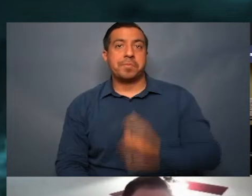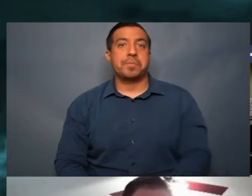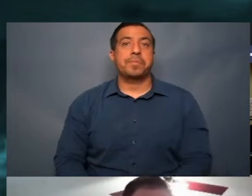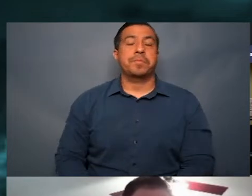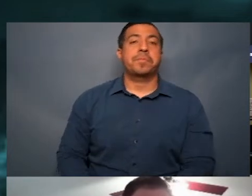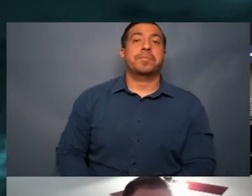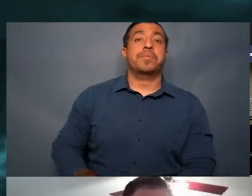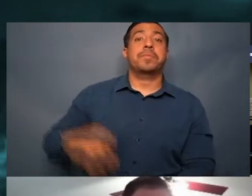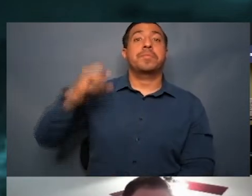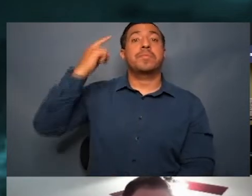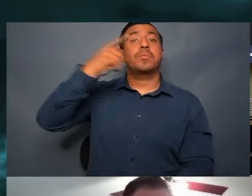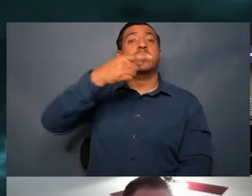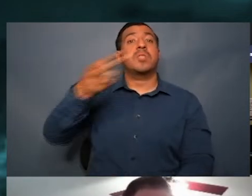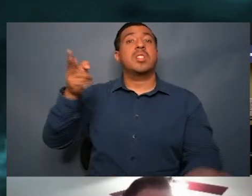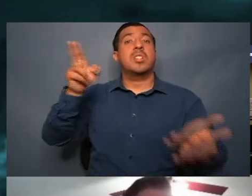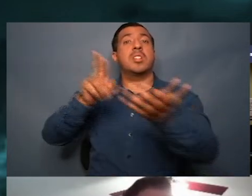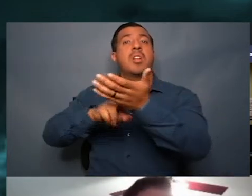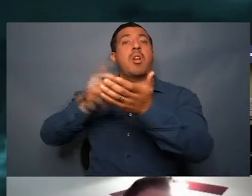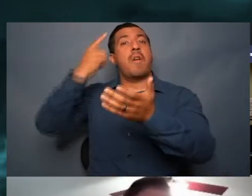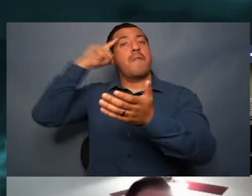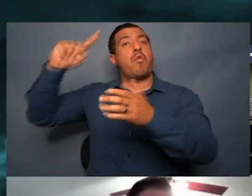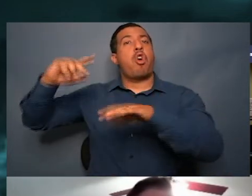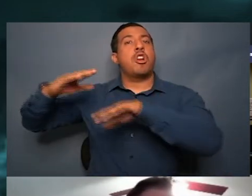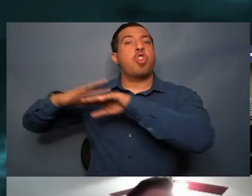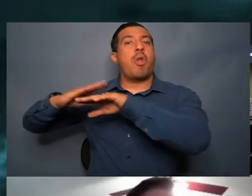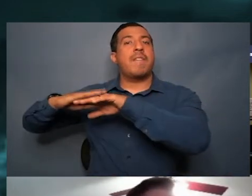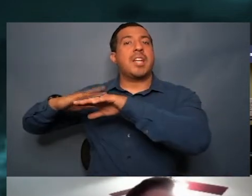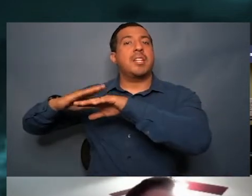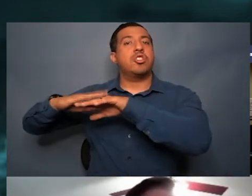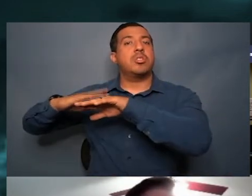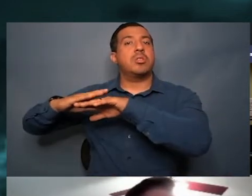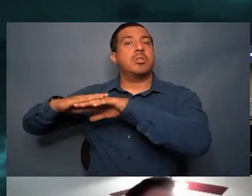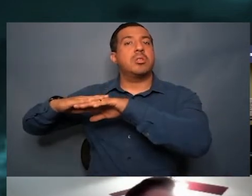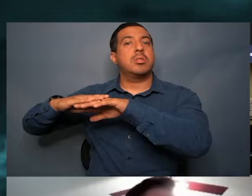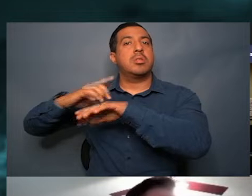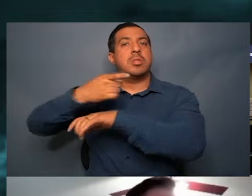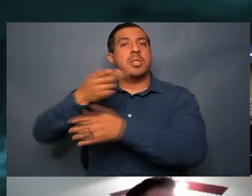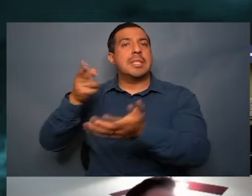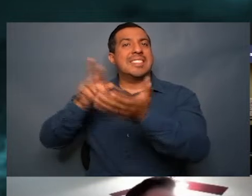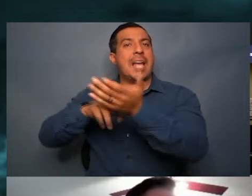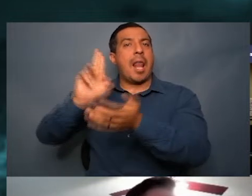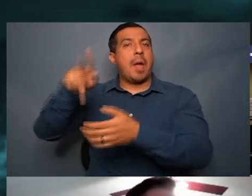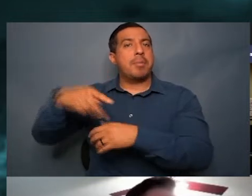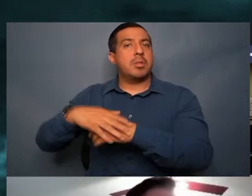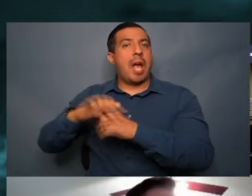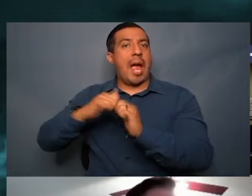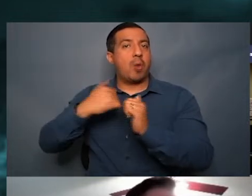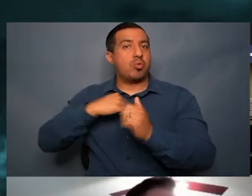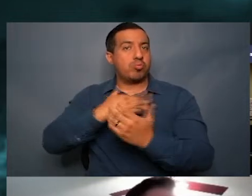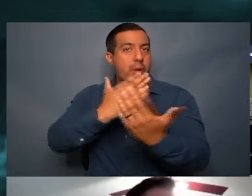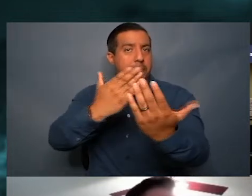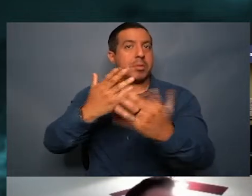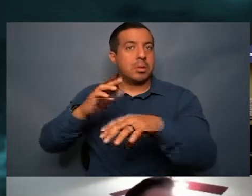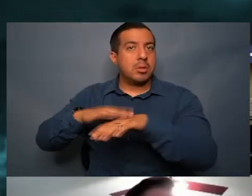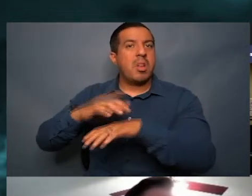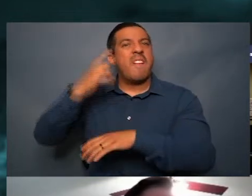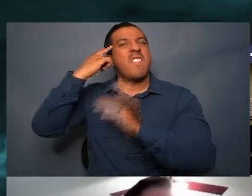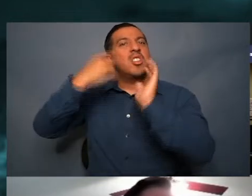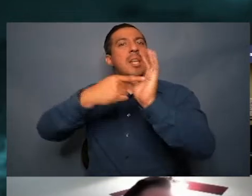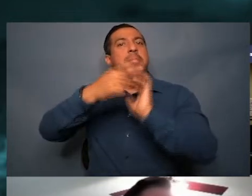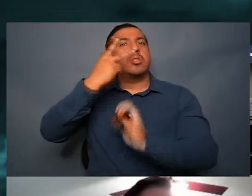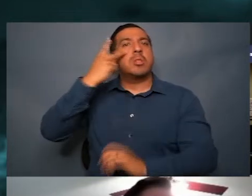So signing up for mass notifications is definitely highly recommended. If you go onto our